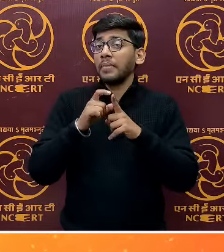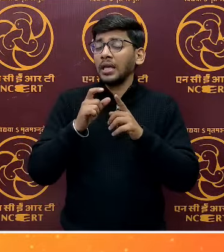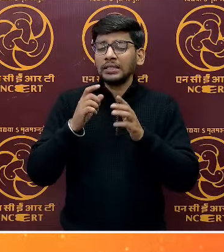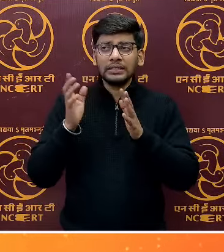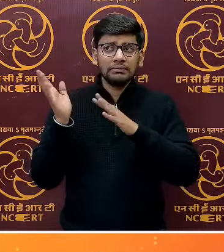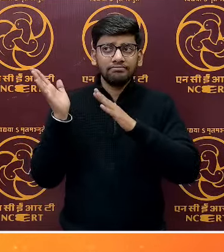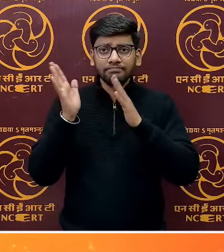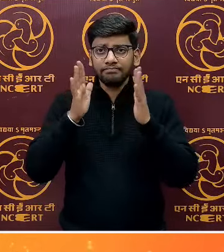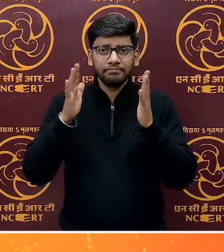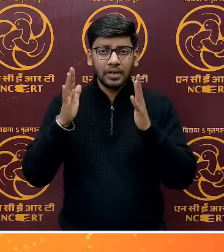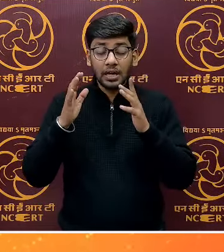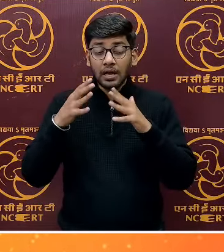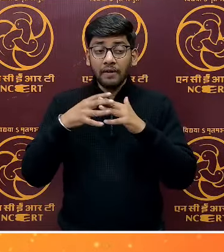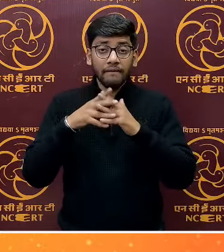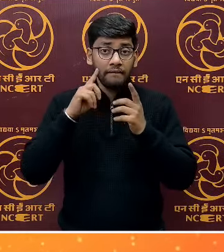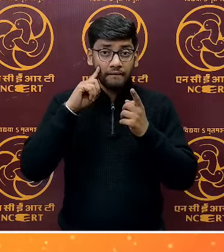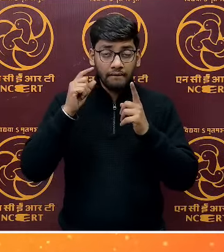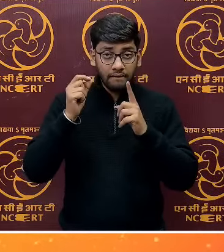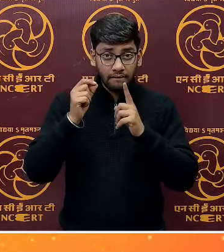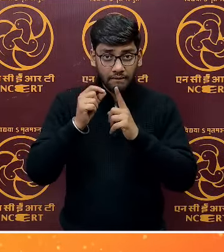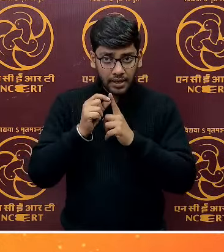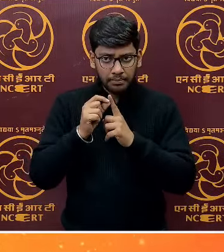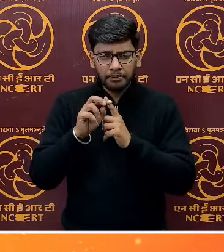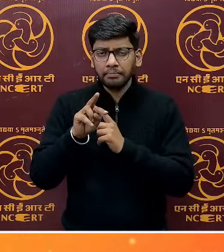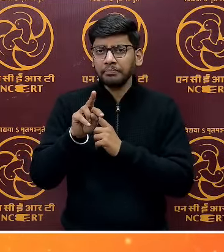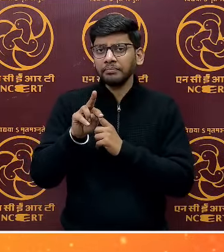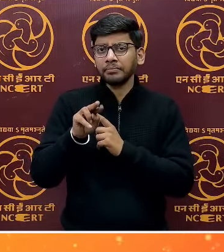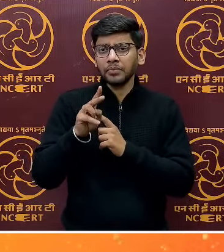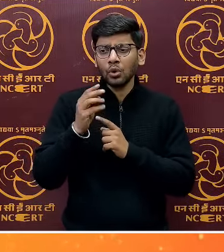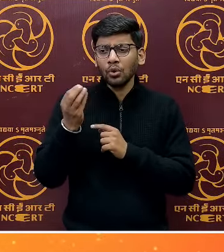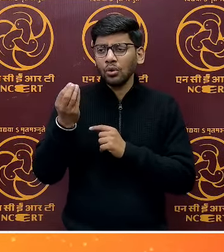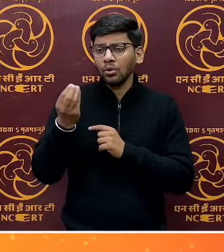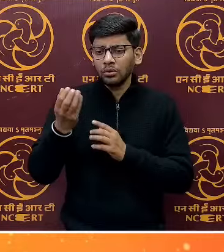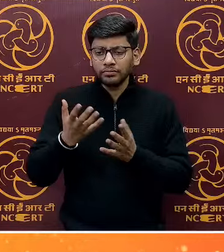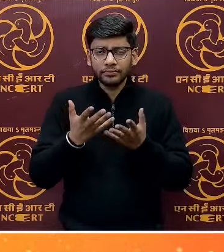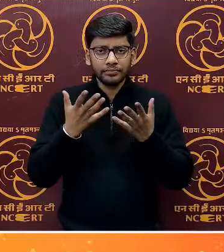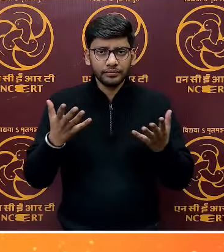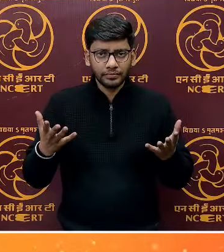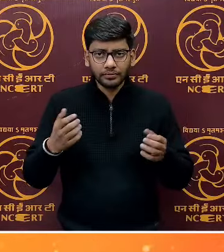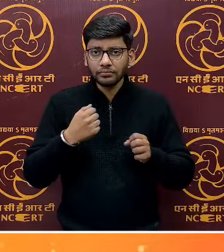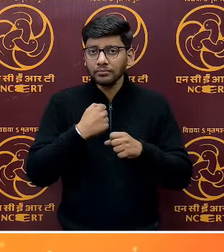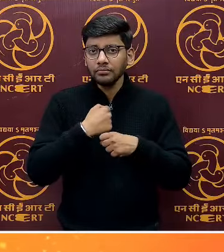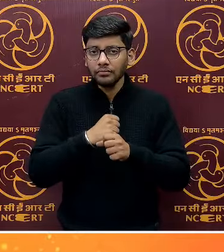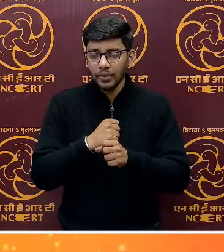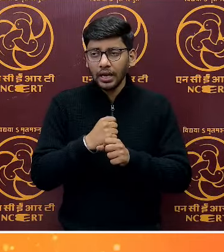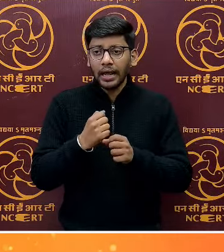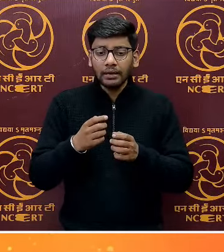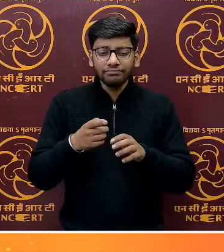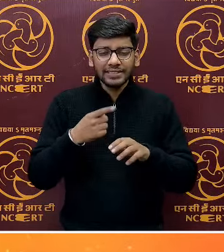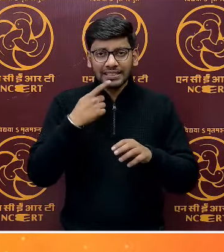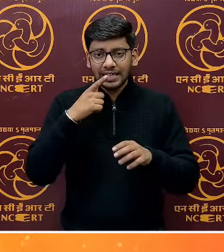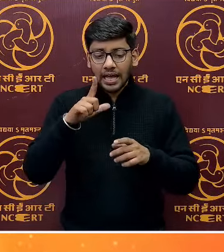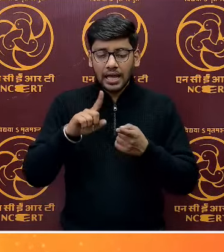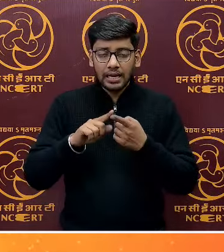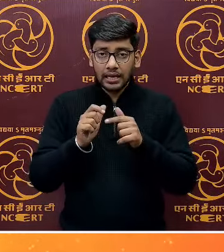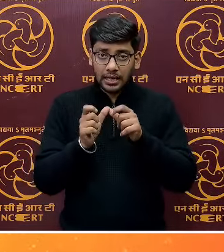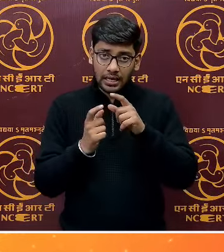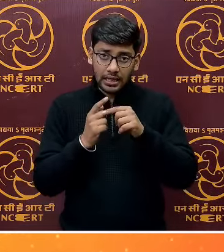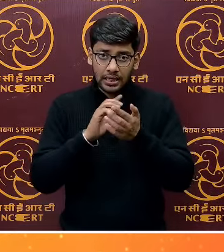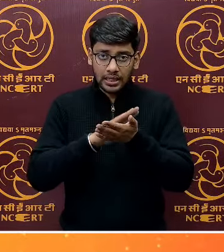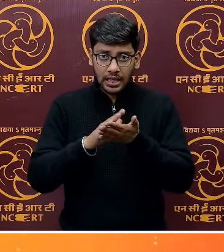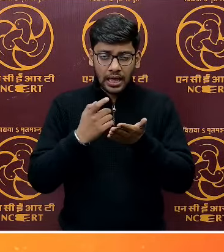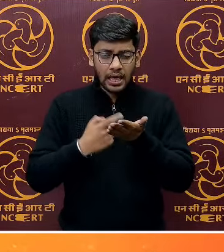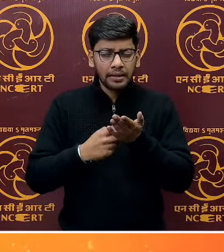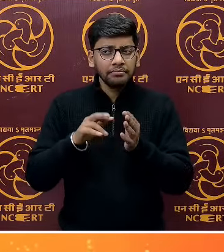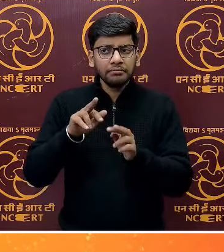Obviously, a whip is different. A whip is something made of leather, which they use to